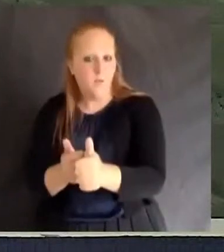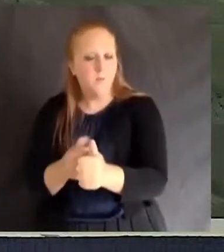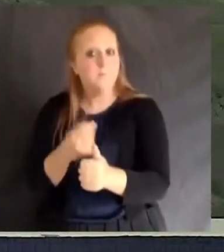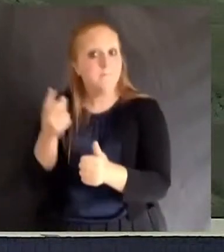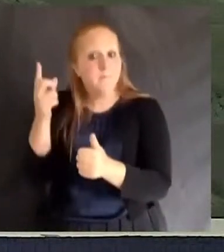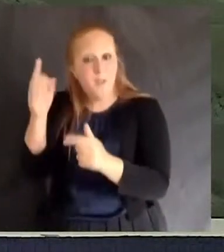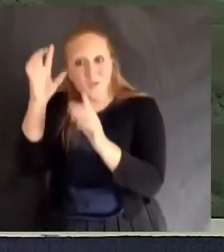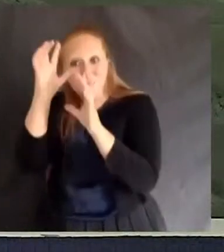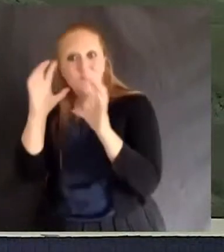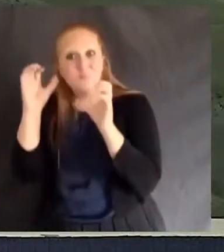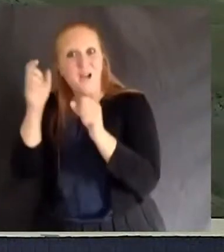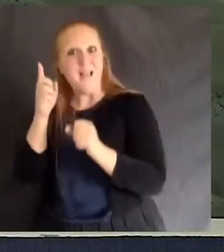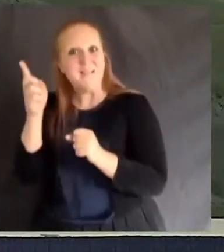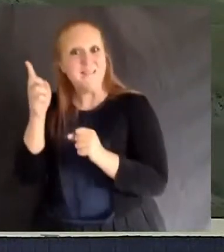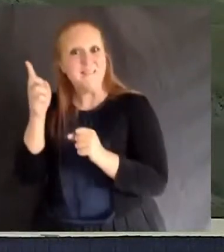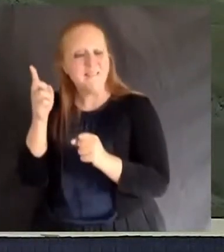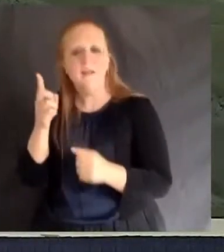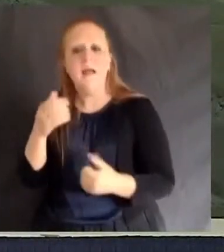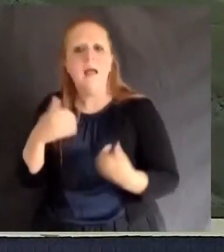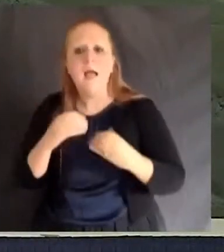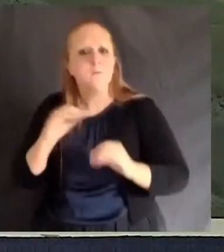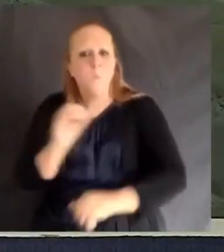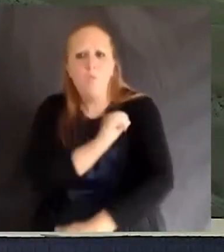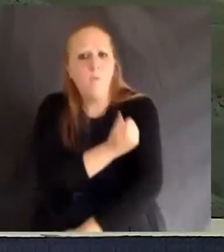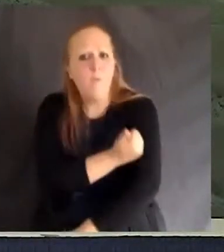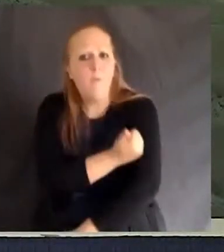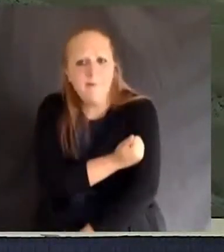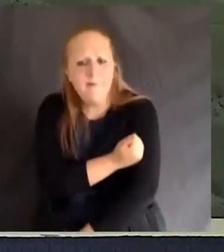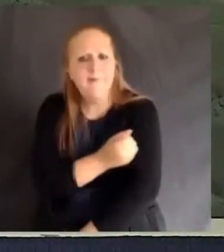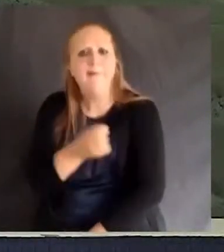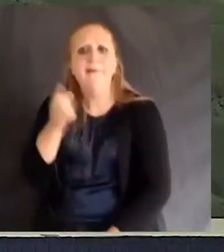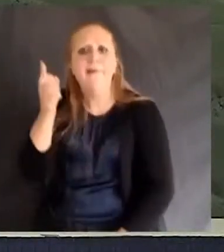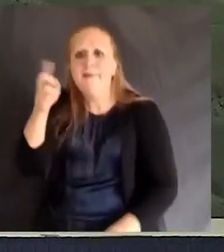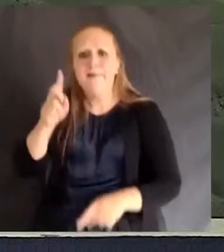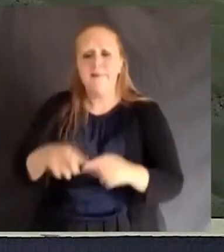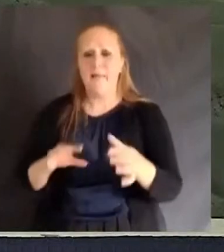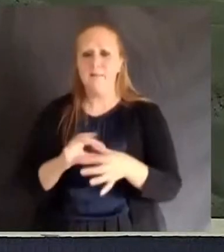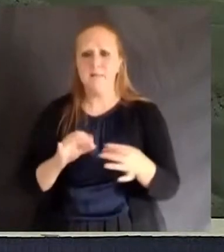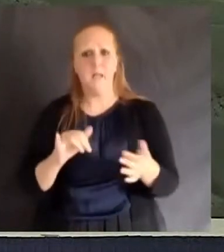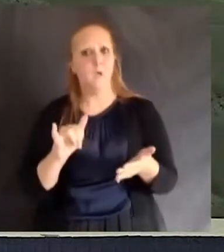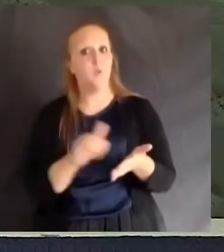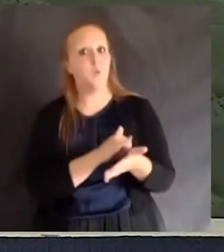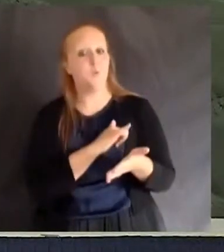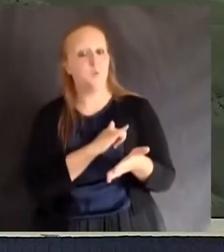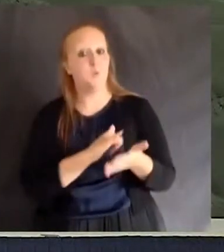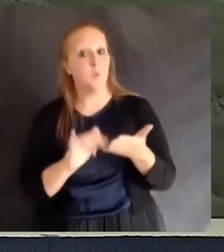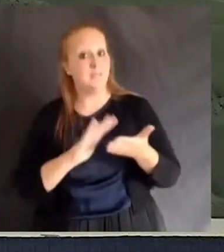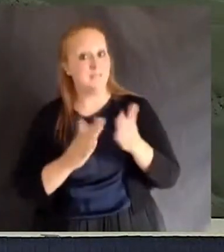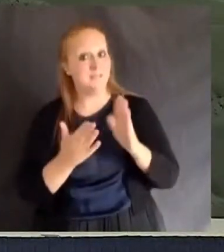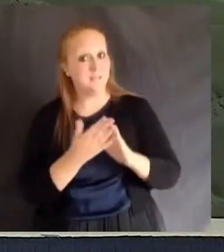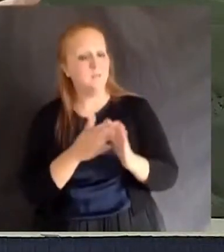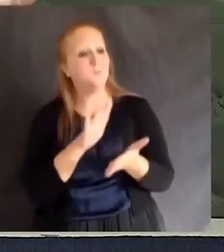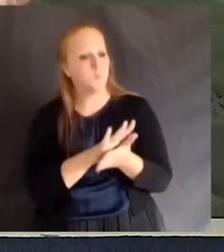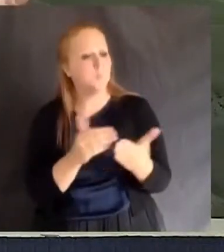president doesn't have the authority to say New York City schools are open.